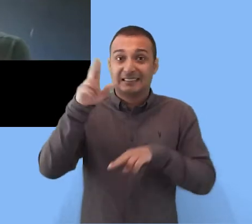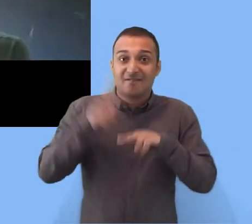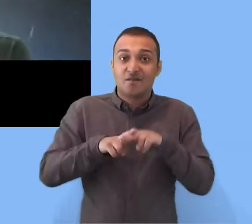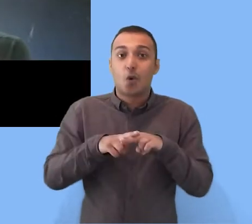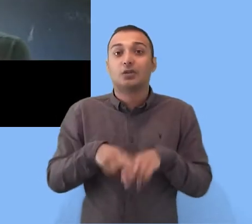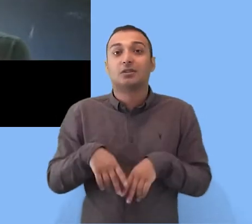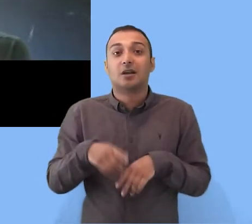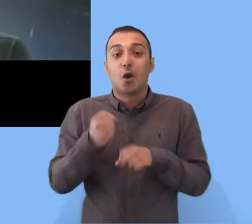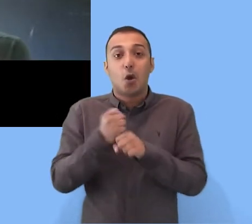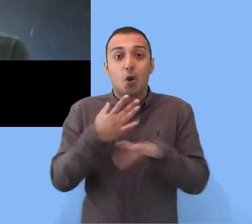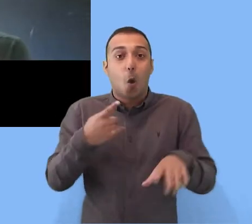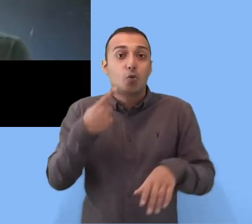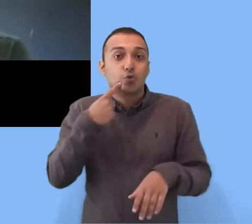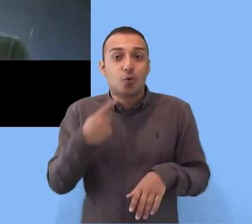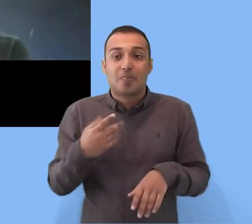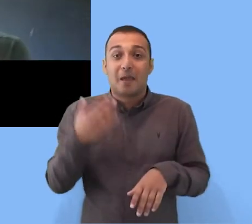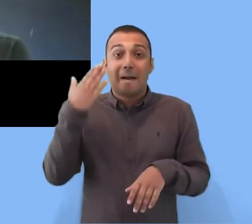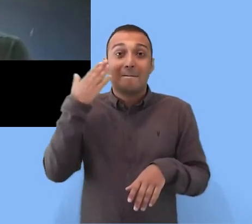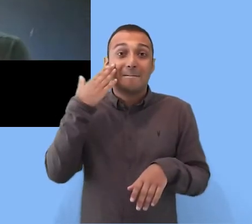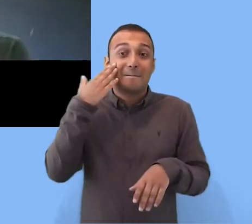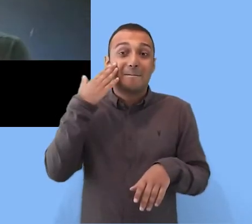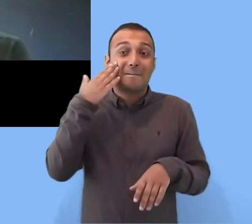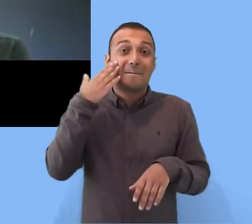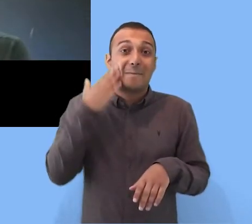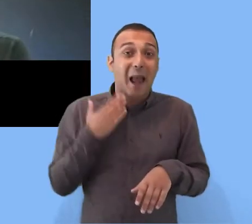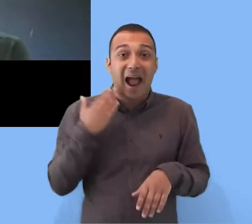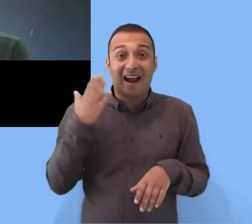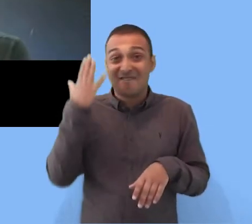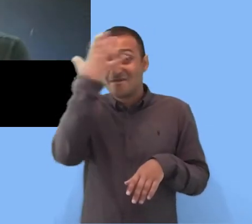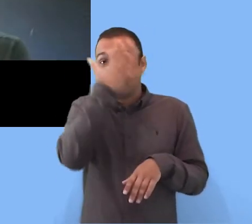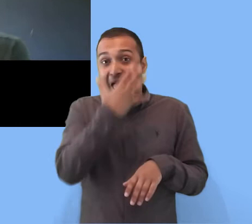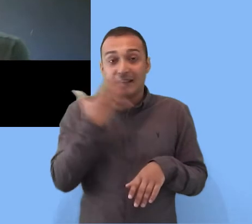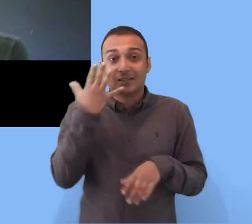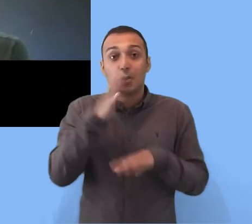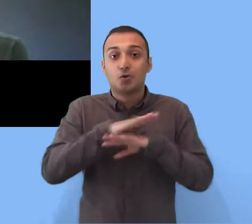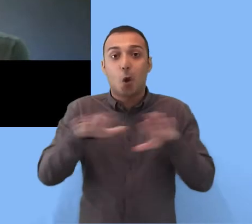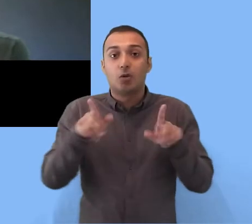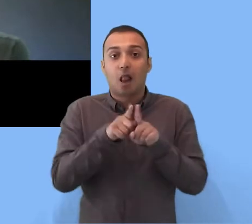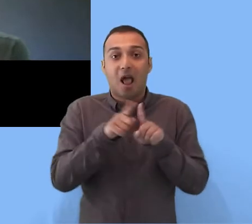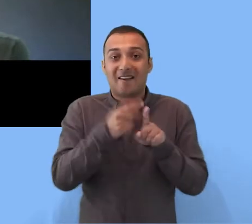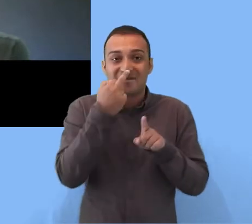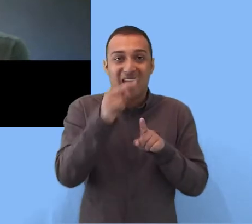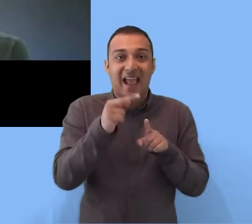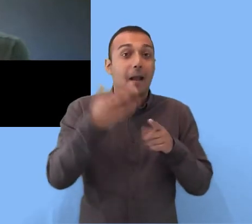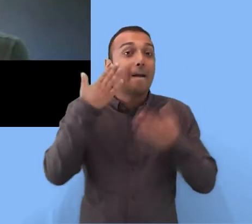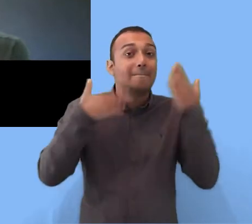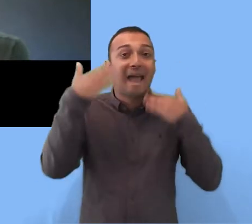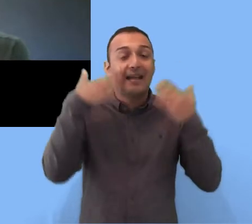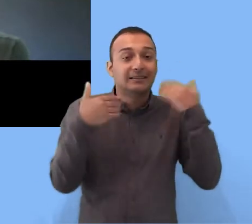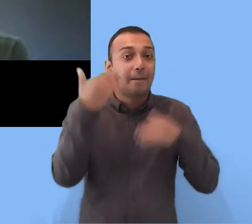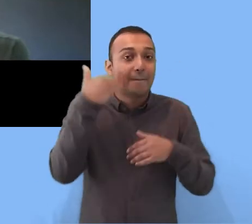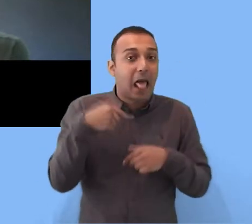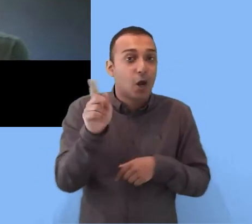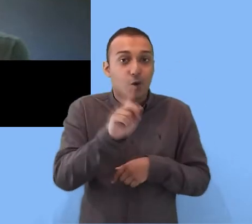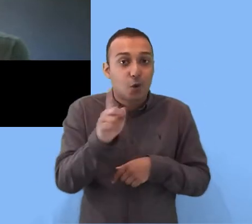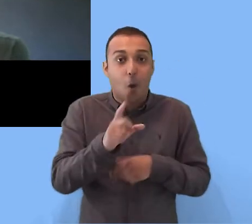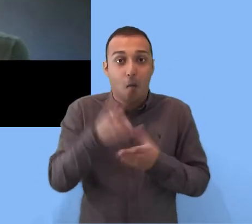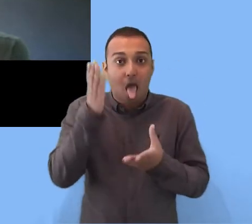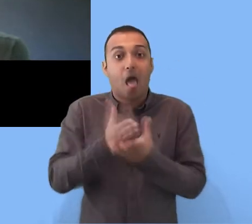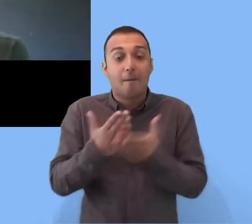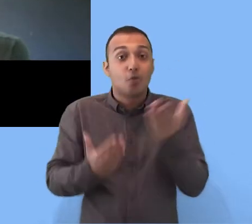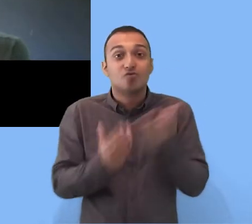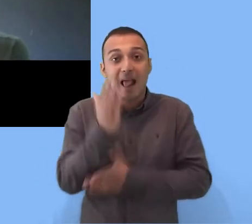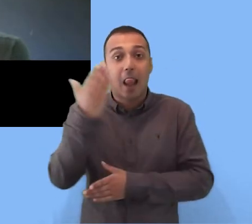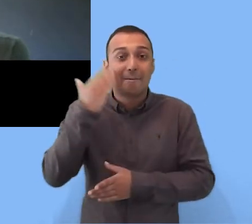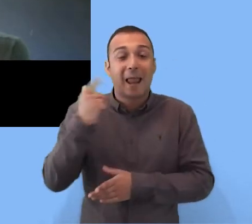tooth, Black face, and not black face being painted on, an actual Black man, that they can do this work, you